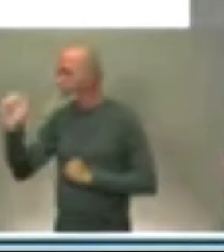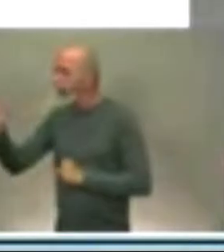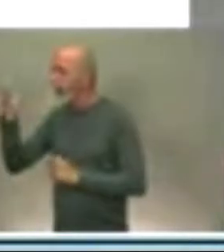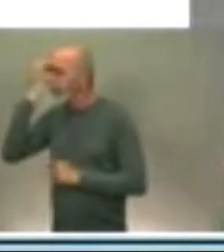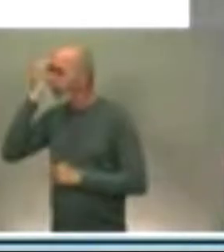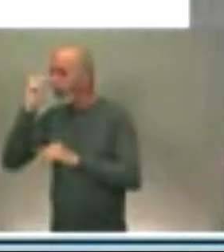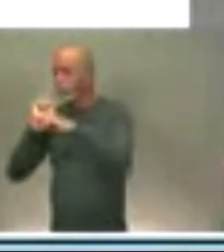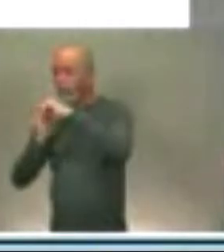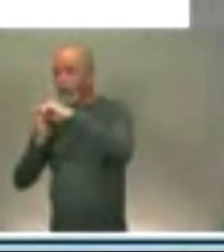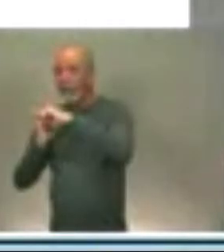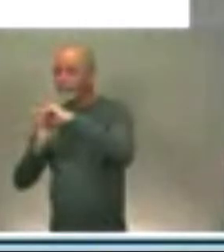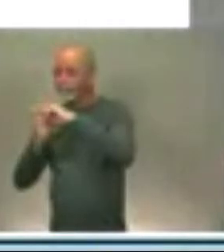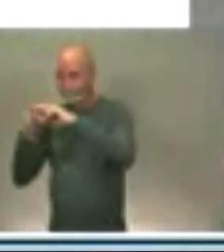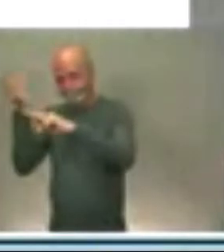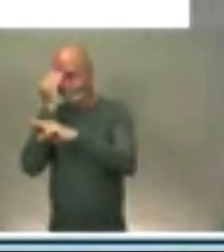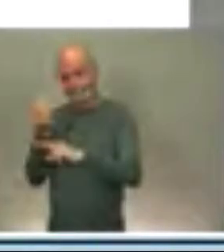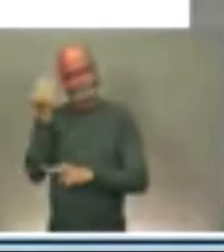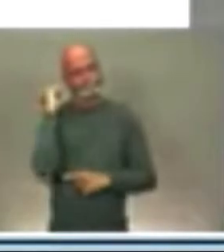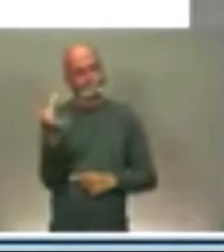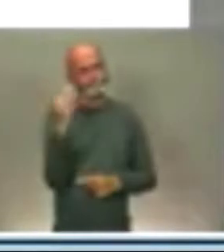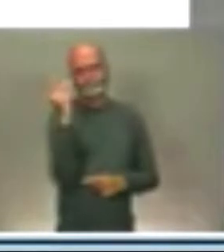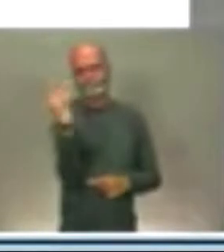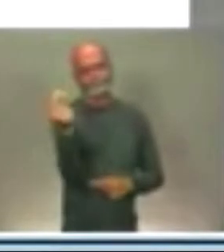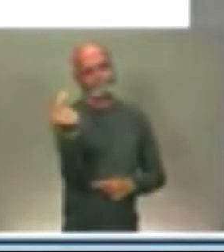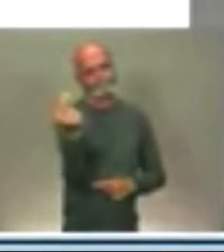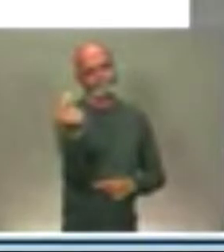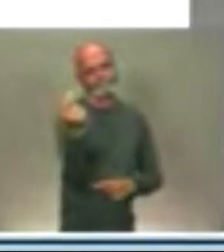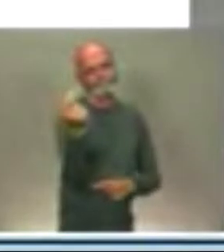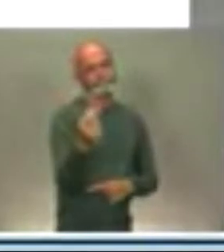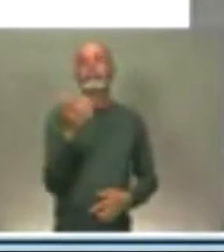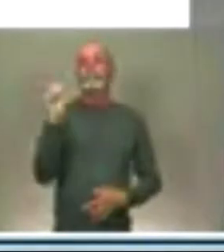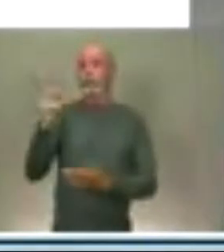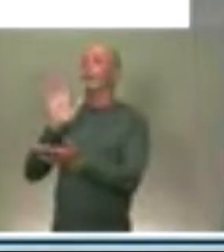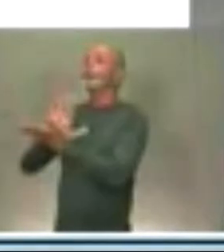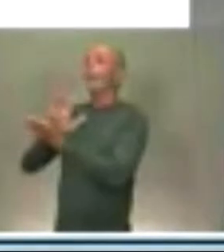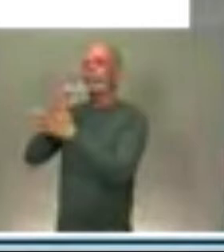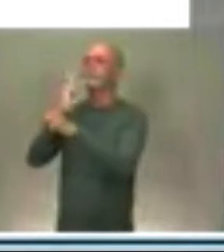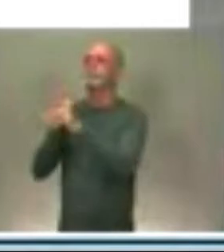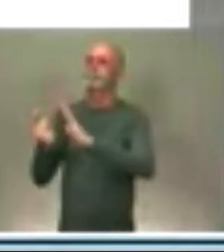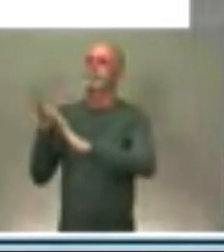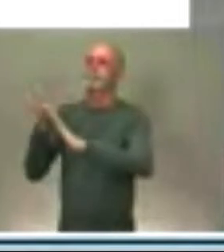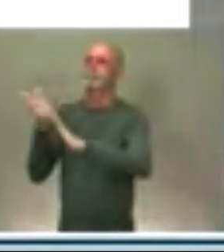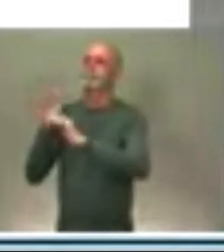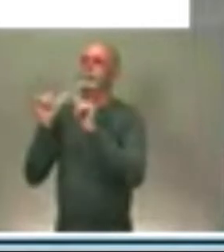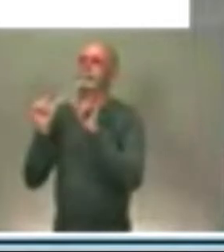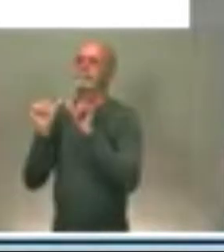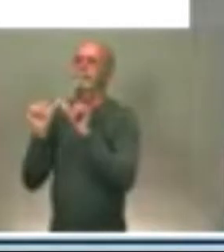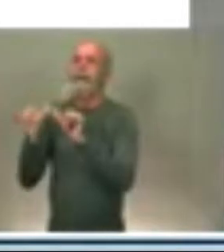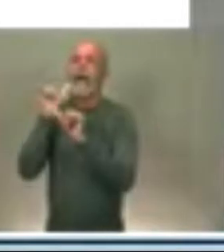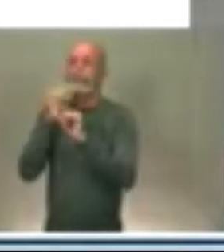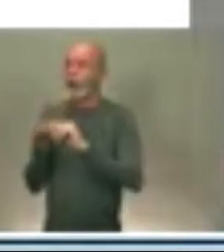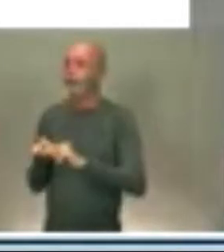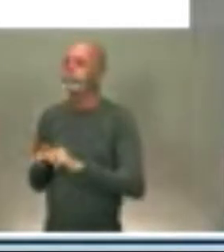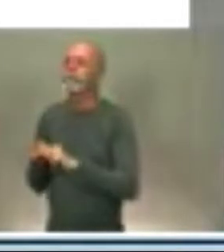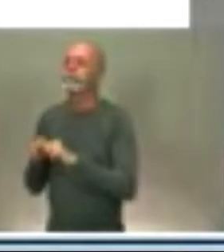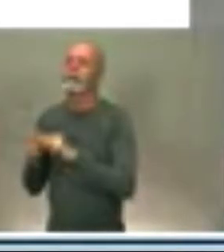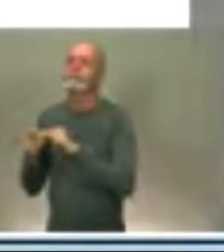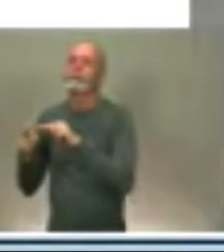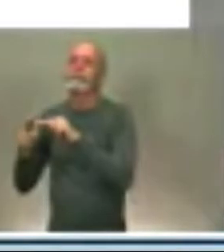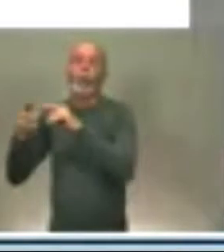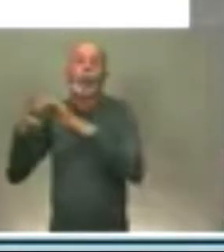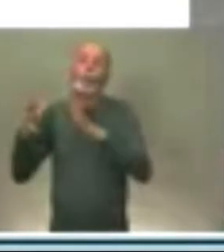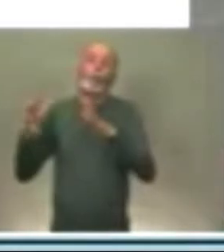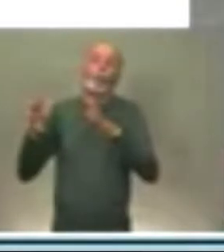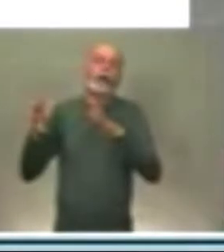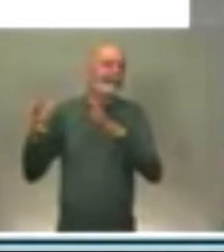but people should expect schools to stay open. If there are rising case numbers in a school or community, then we'll act quickly to